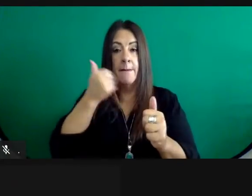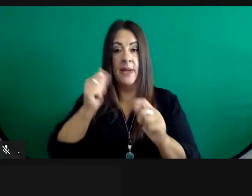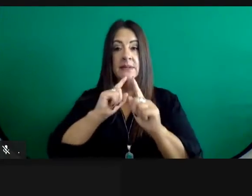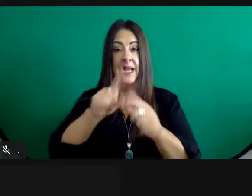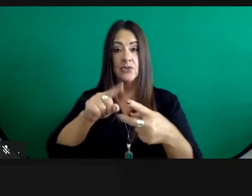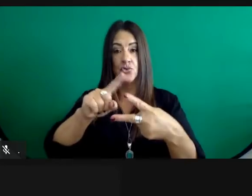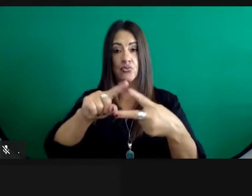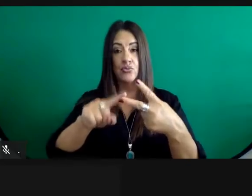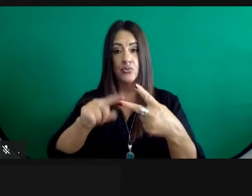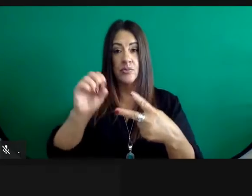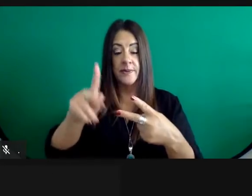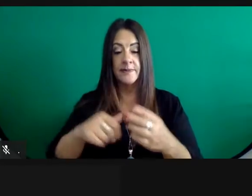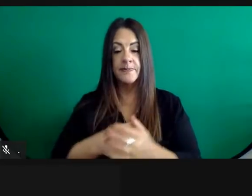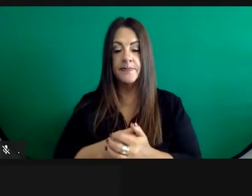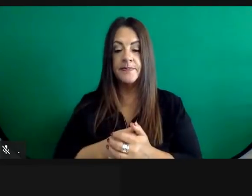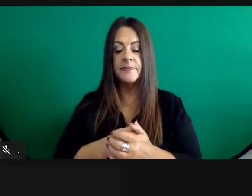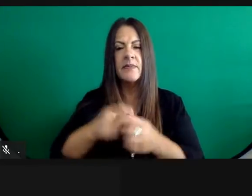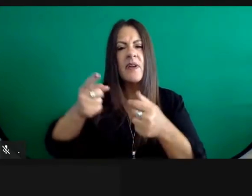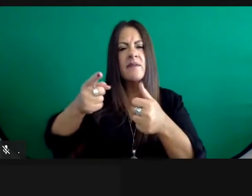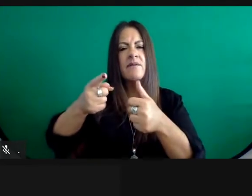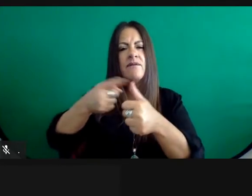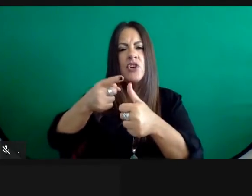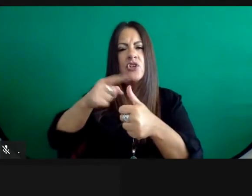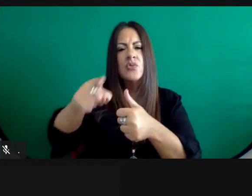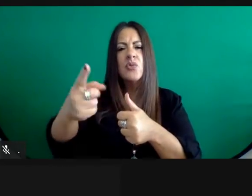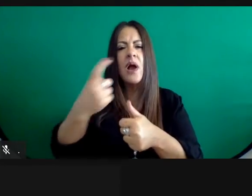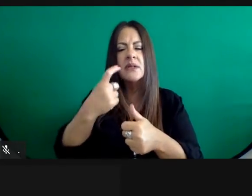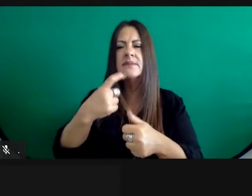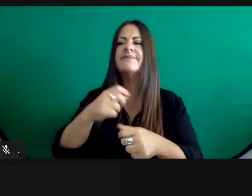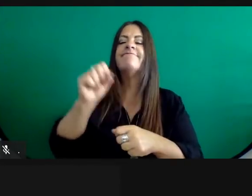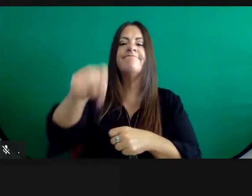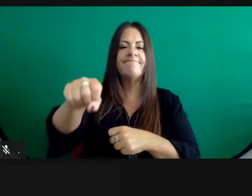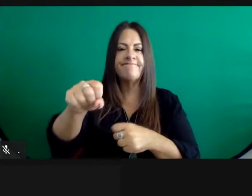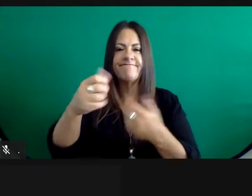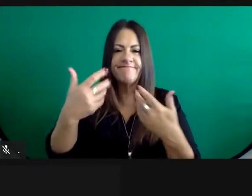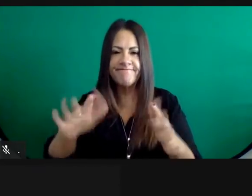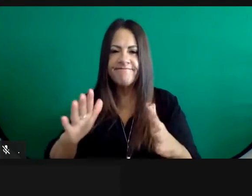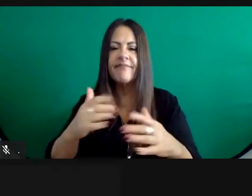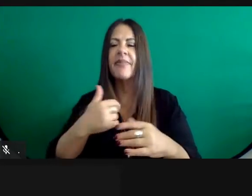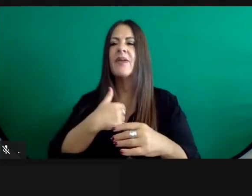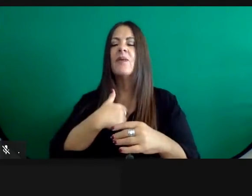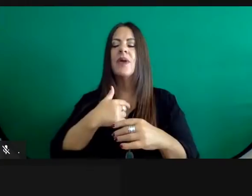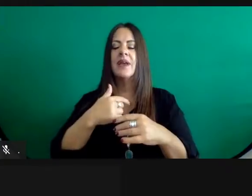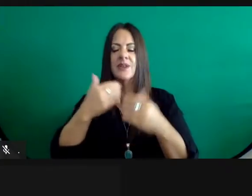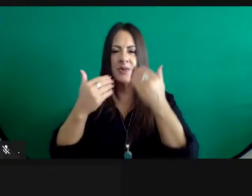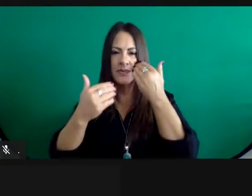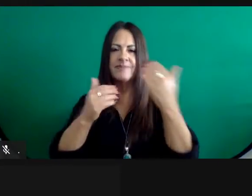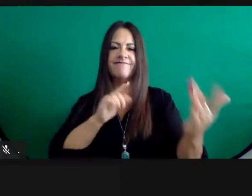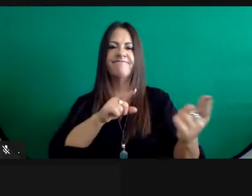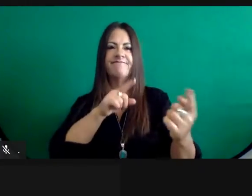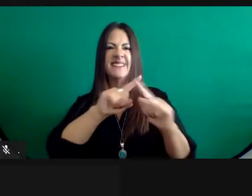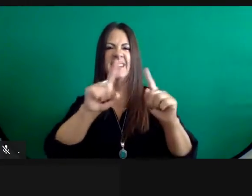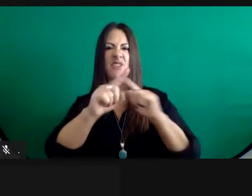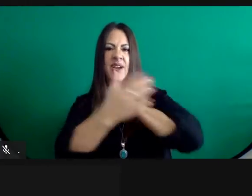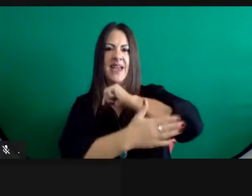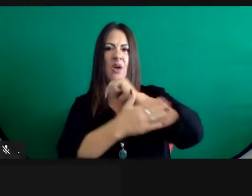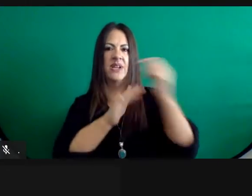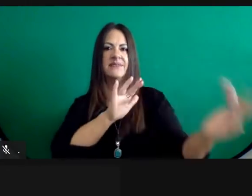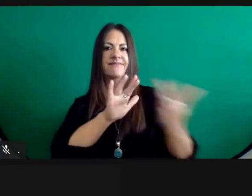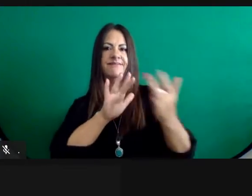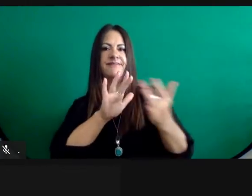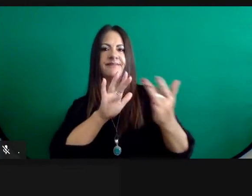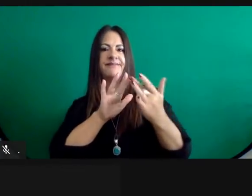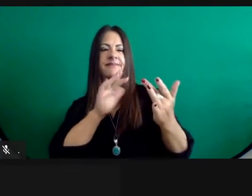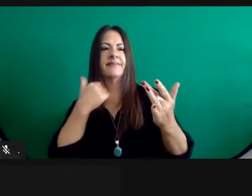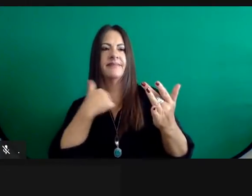it the best I can. So to the first part of your question, yes, we've heard from a number of counties questioning the region that